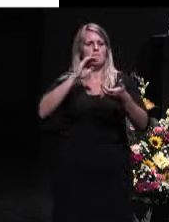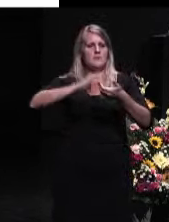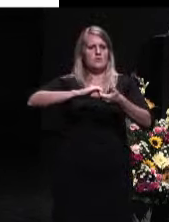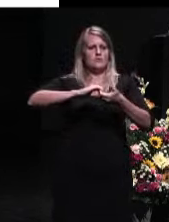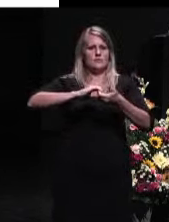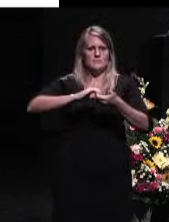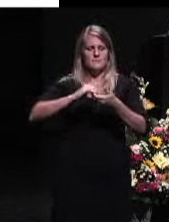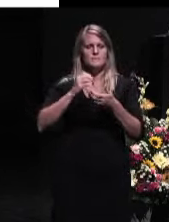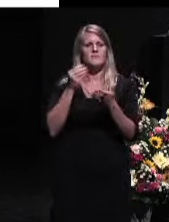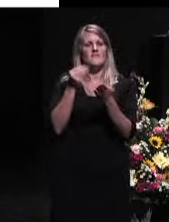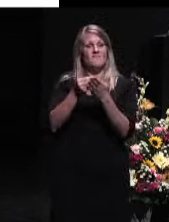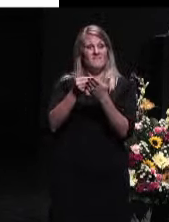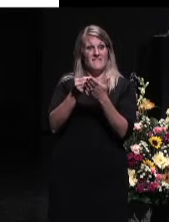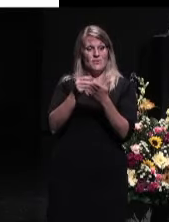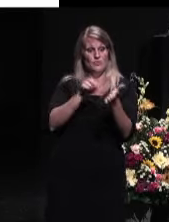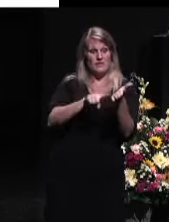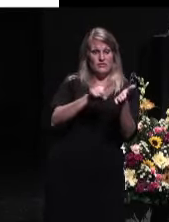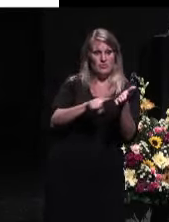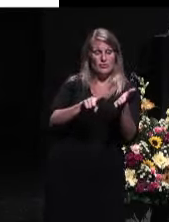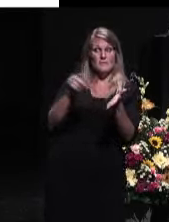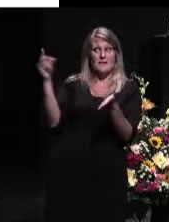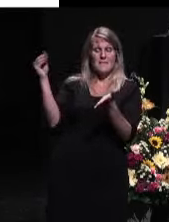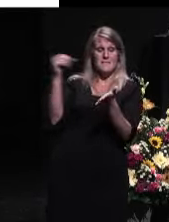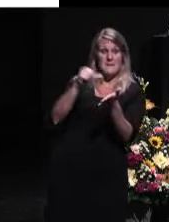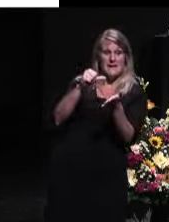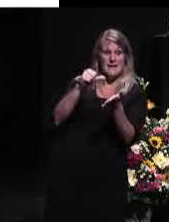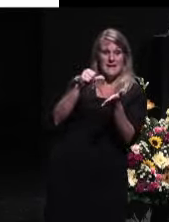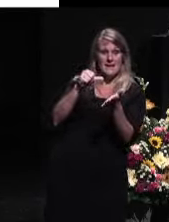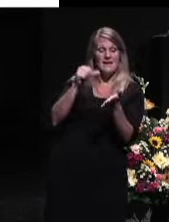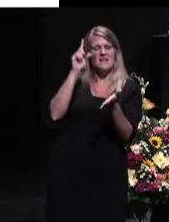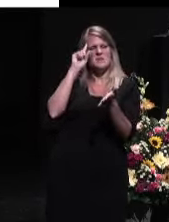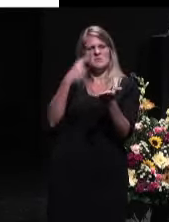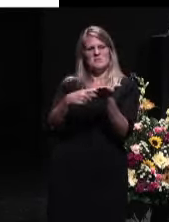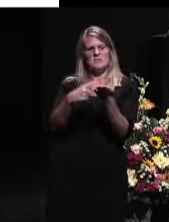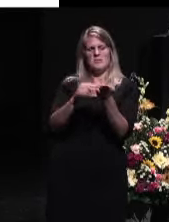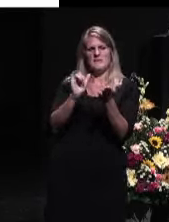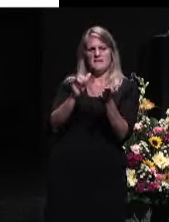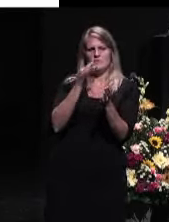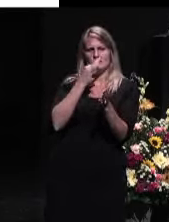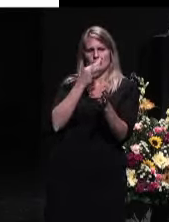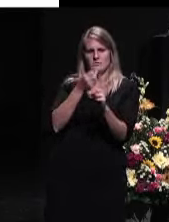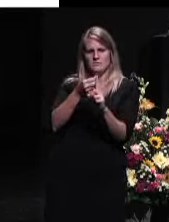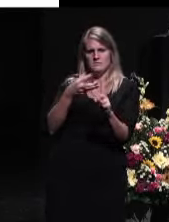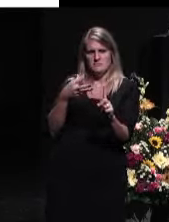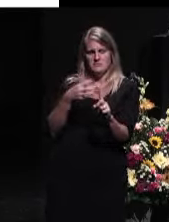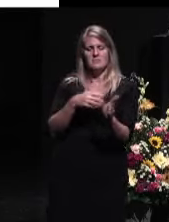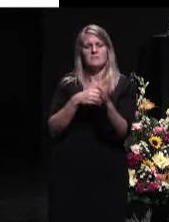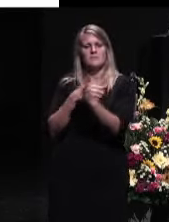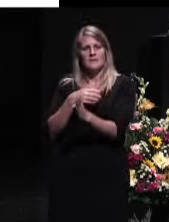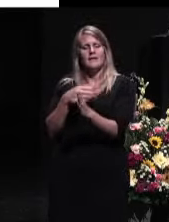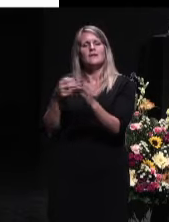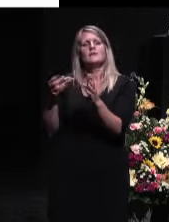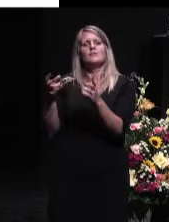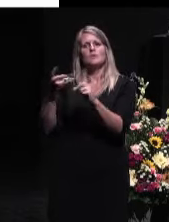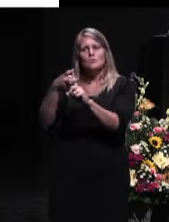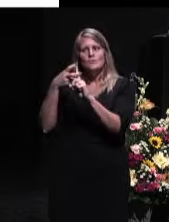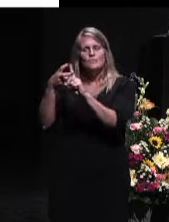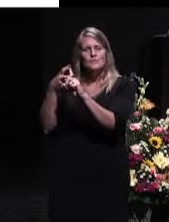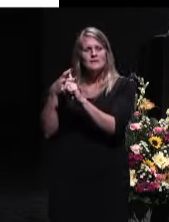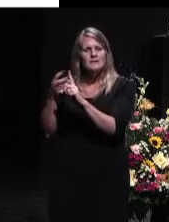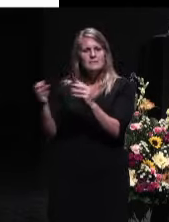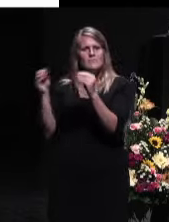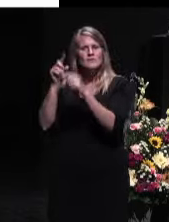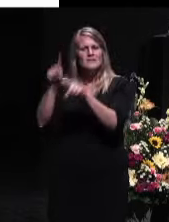to get funded research through the industry types of activities that I'll talk about more in a moment, and recruiting further diverse students. We know